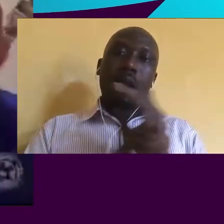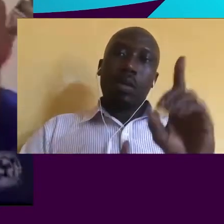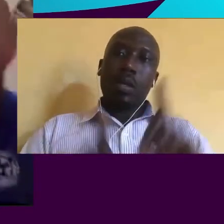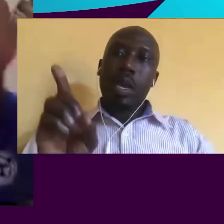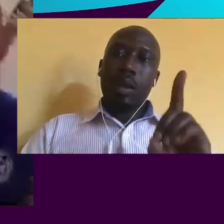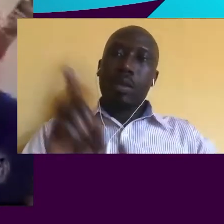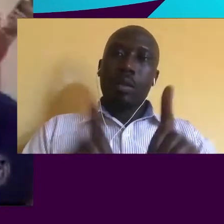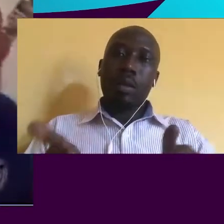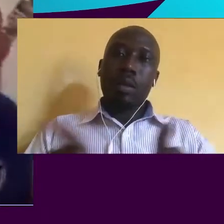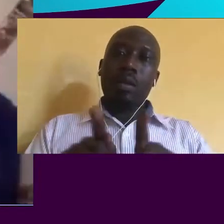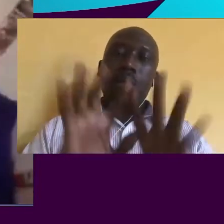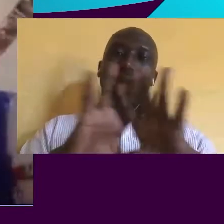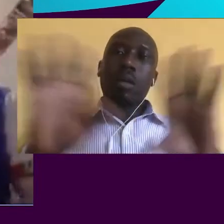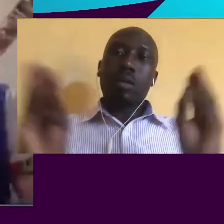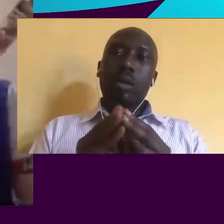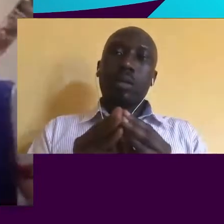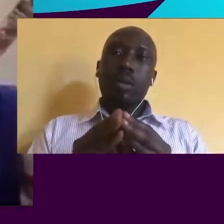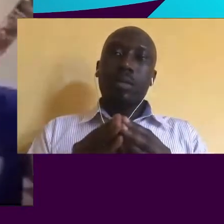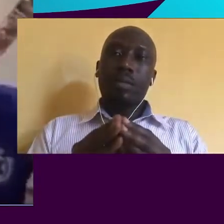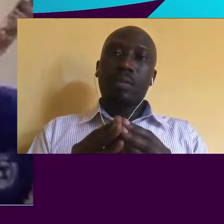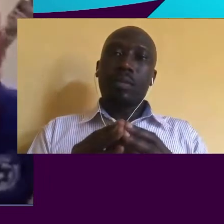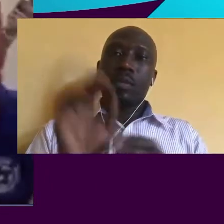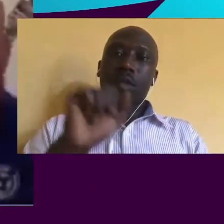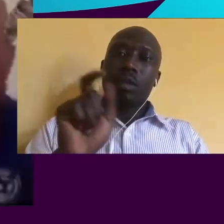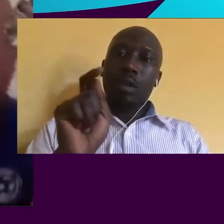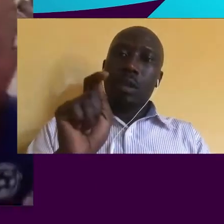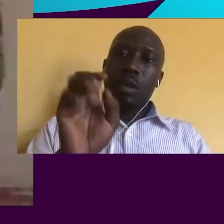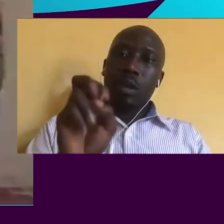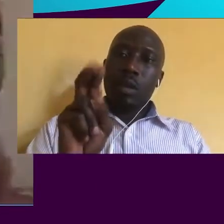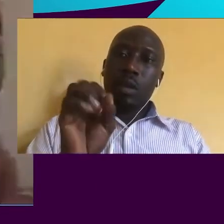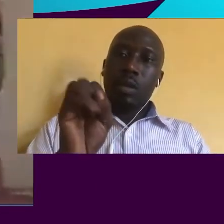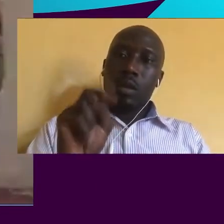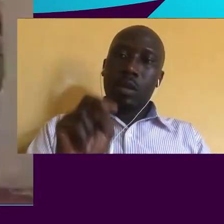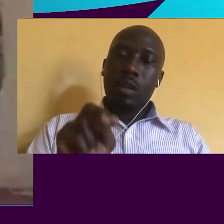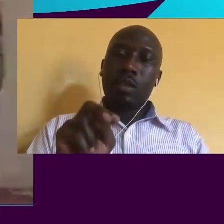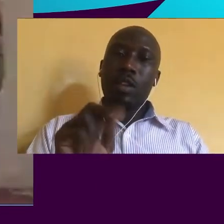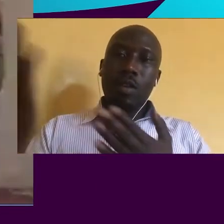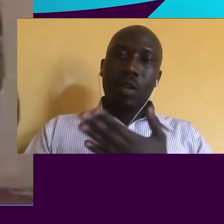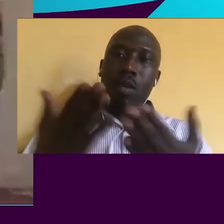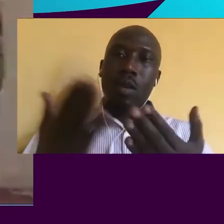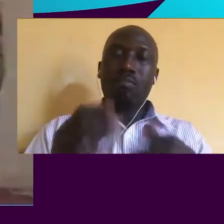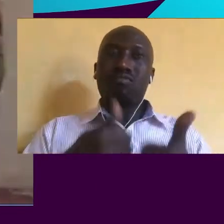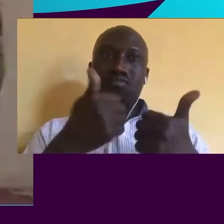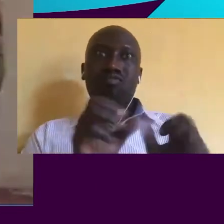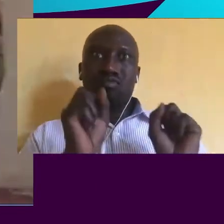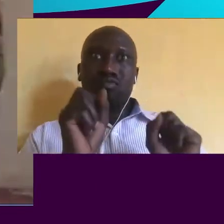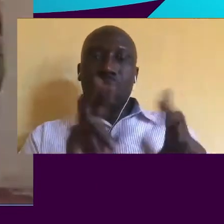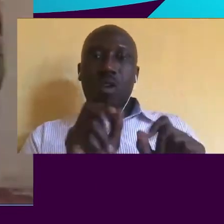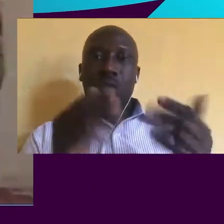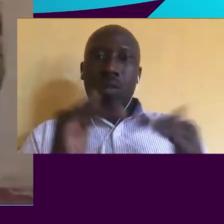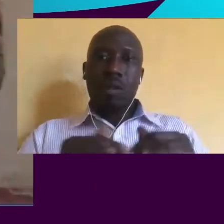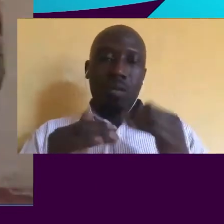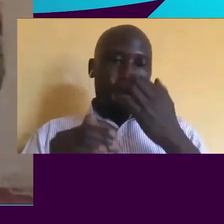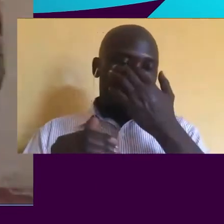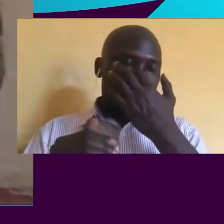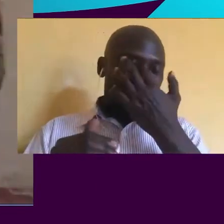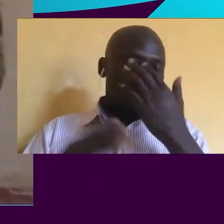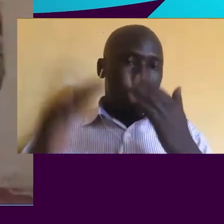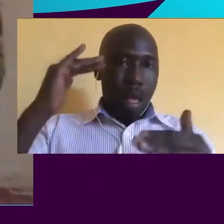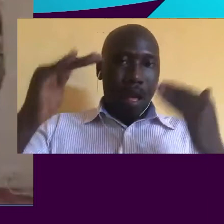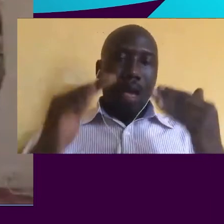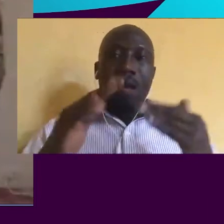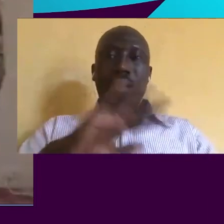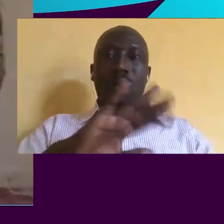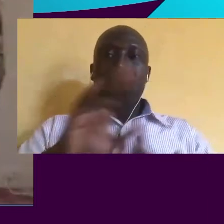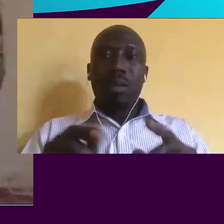up. Steve, the floor is yours. Great. Hi, everyone. Thank you for having me. I'm really